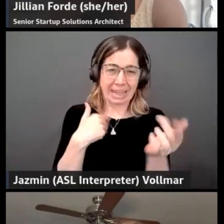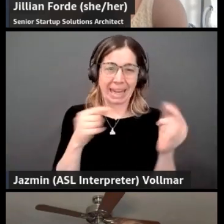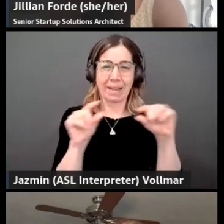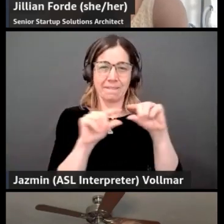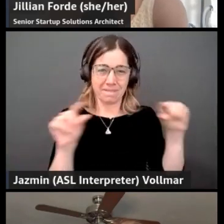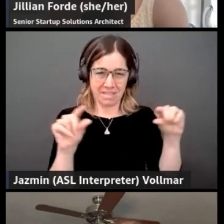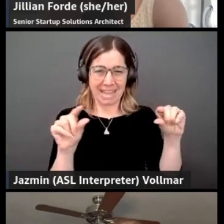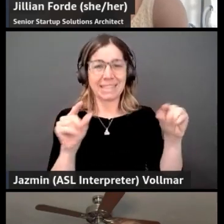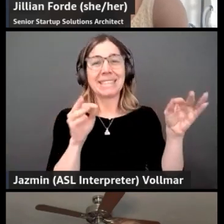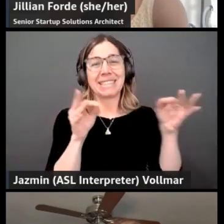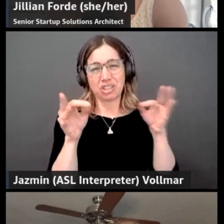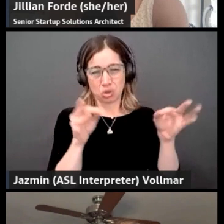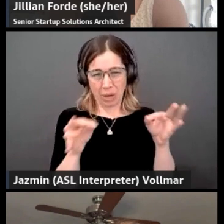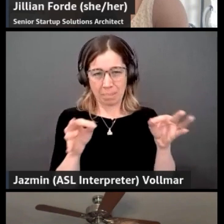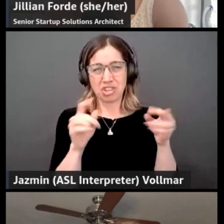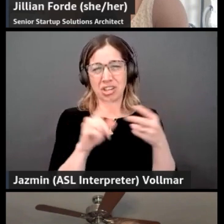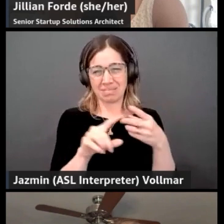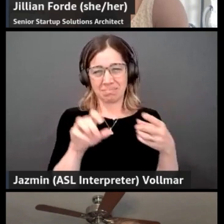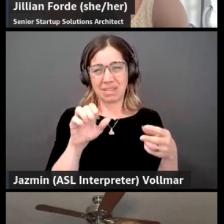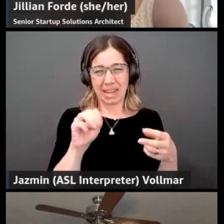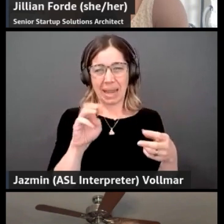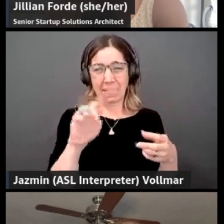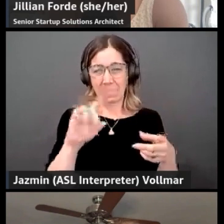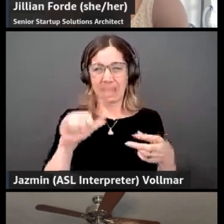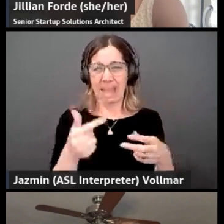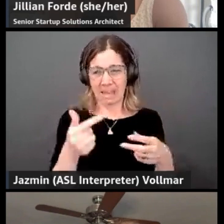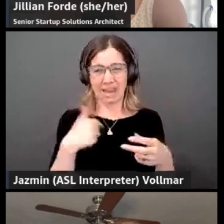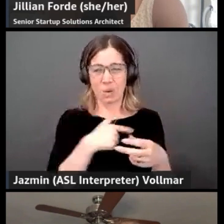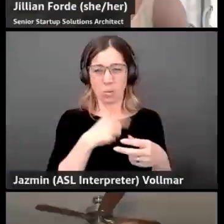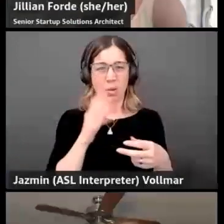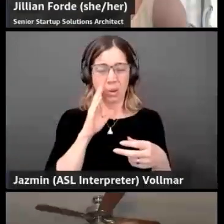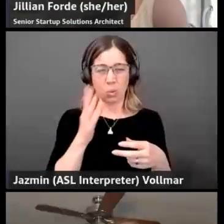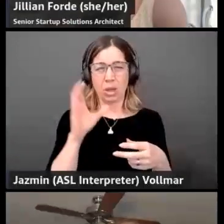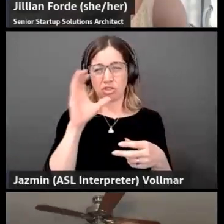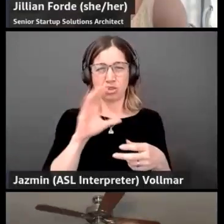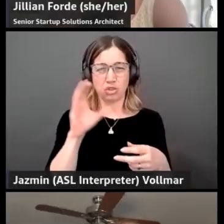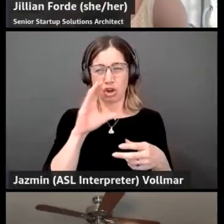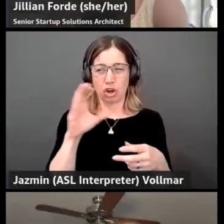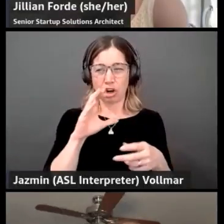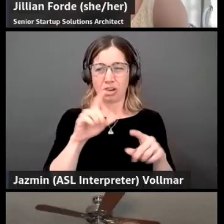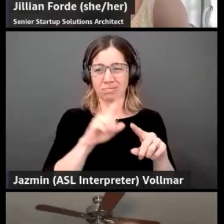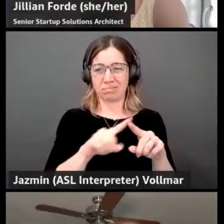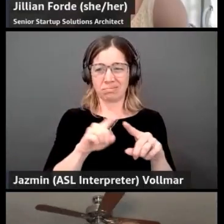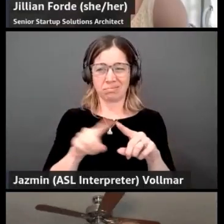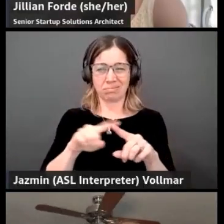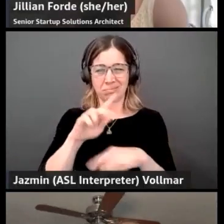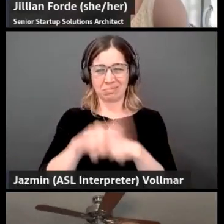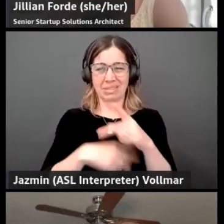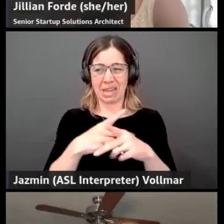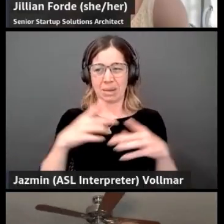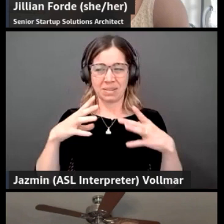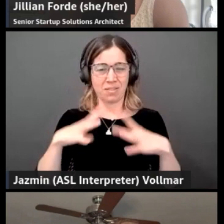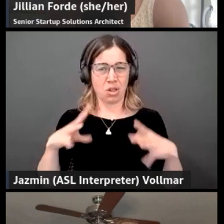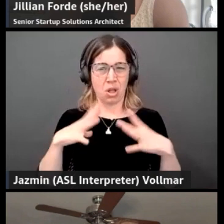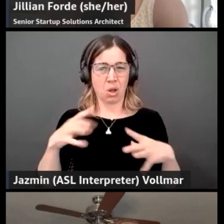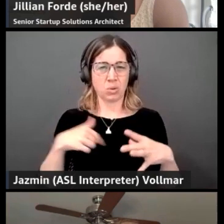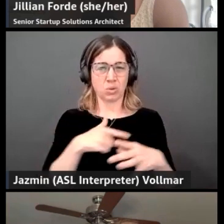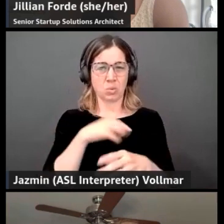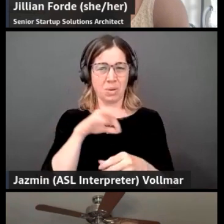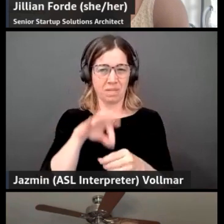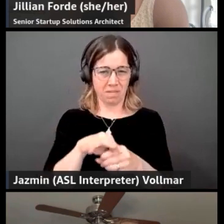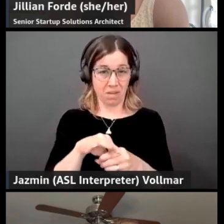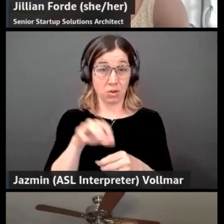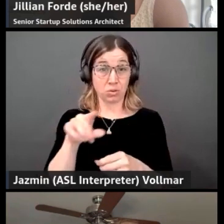descriptions embeddings, which is where we're going to be searching over, all the different types of clothing we loaded in. And so this vector type